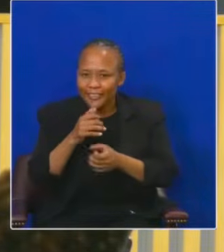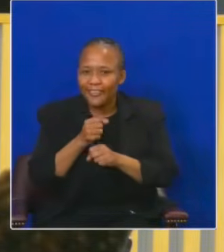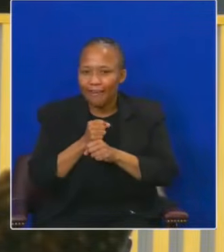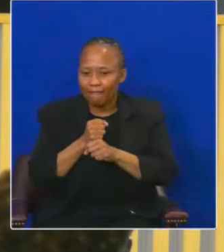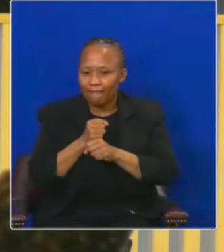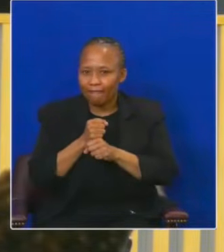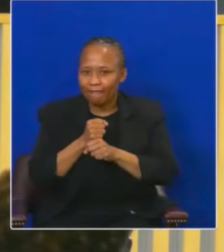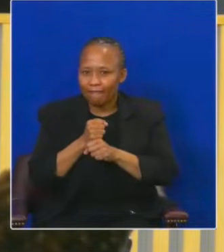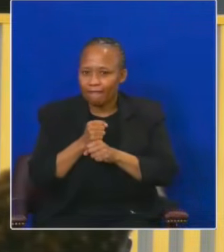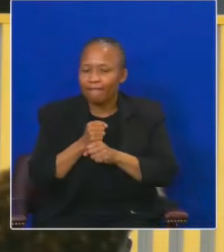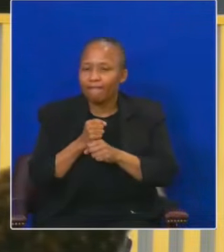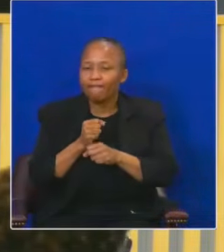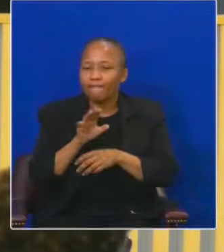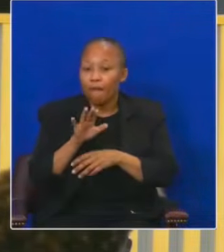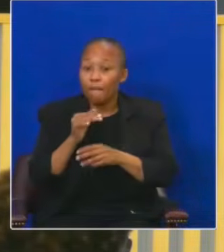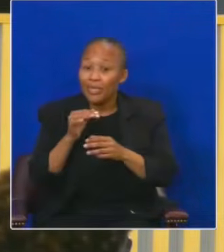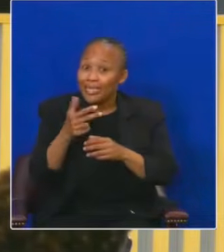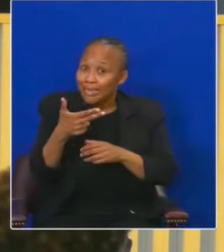company.